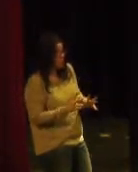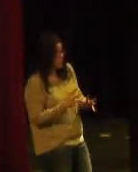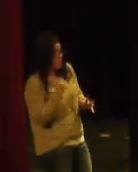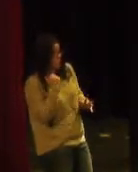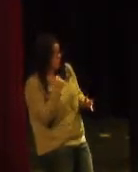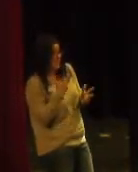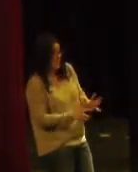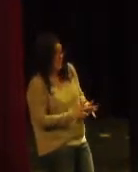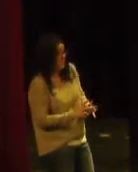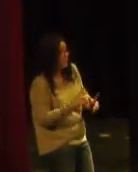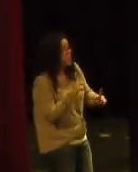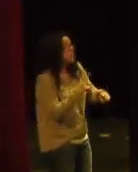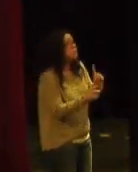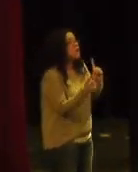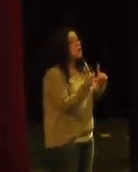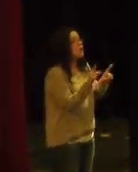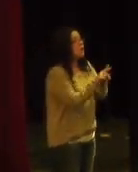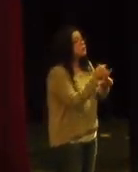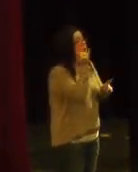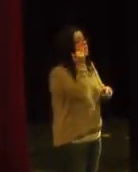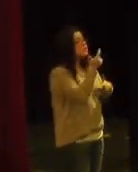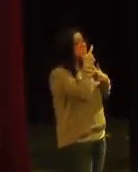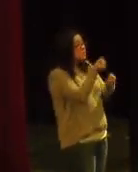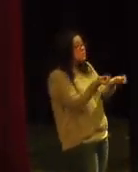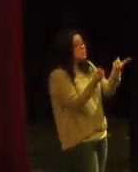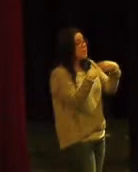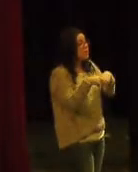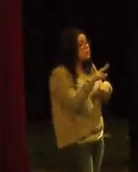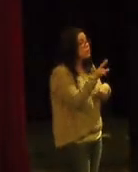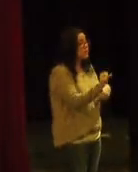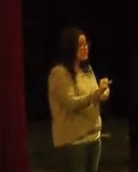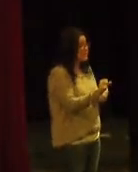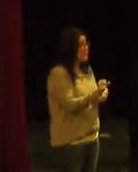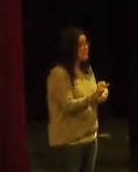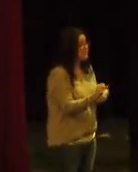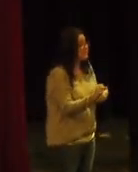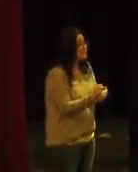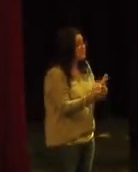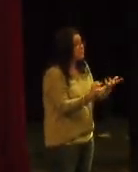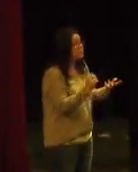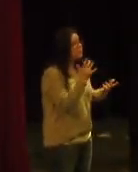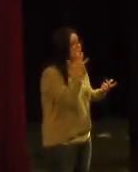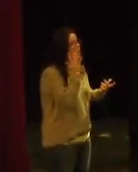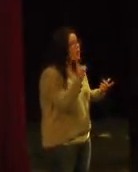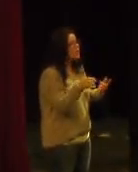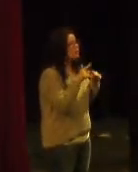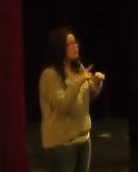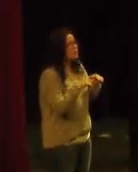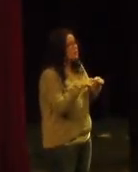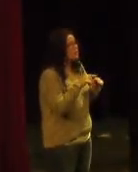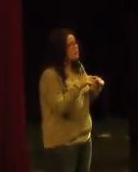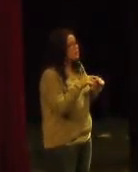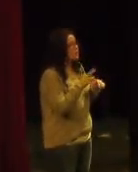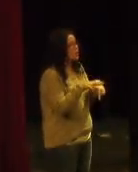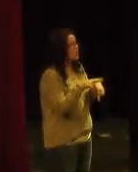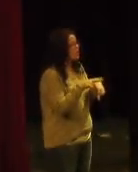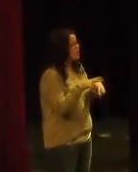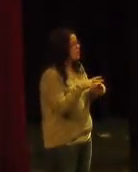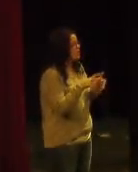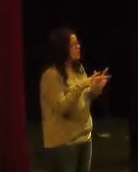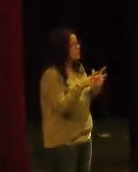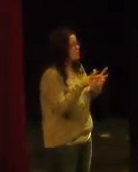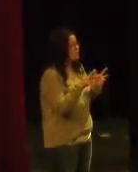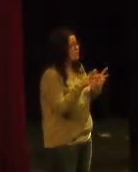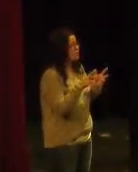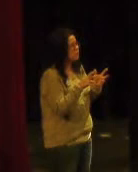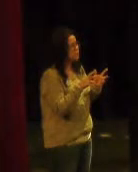also, if there's an interest in coming to the United States, then why just based on national origin will we stop that? So I would